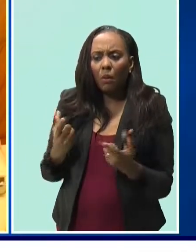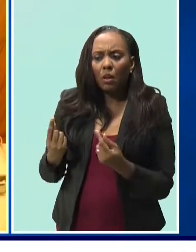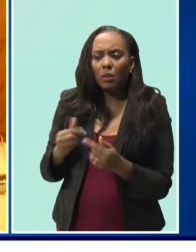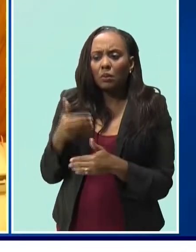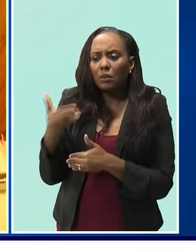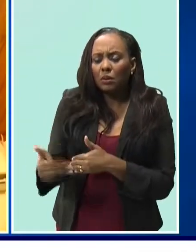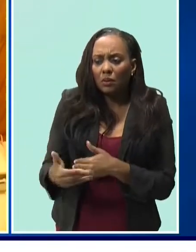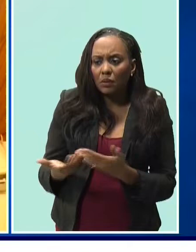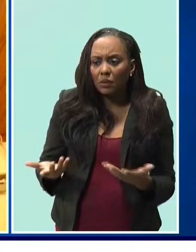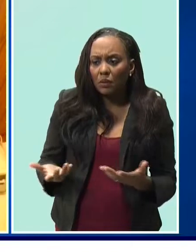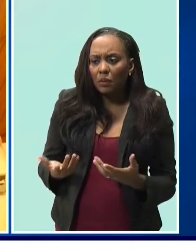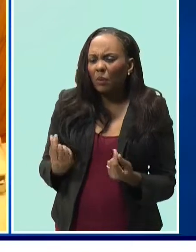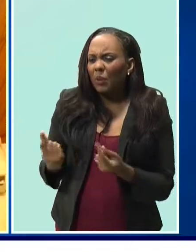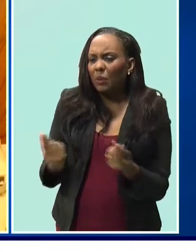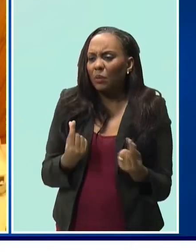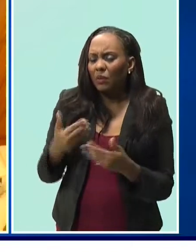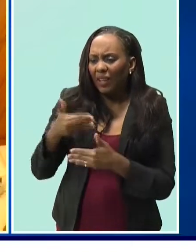that?